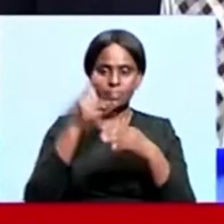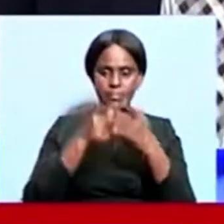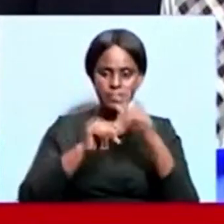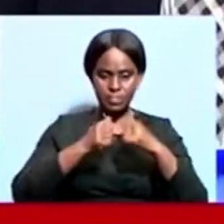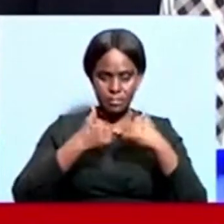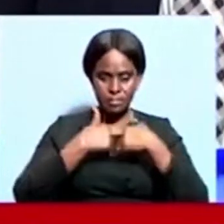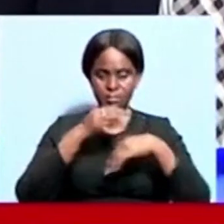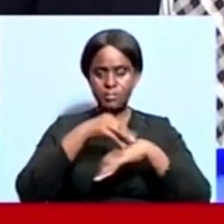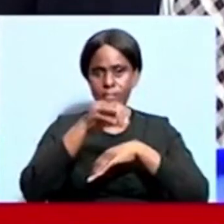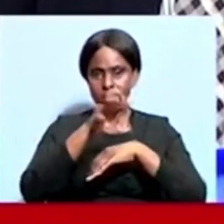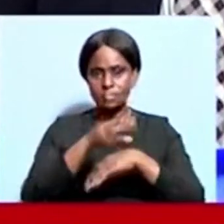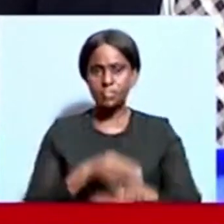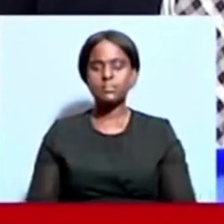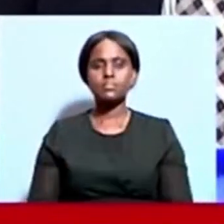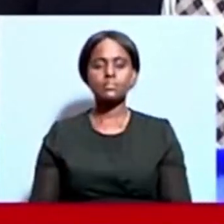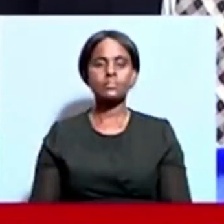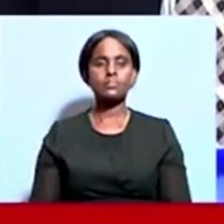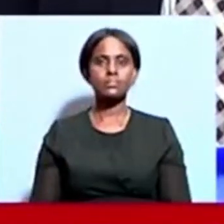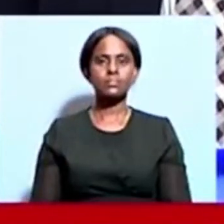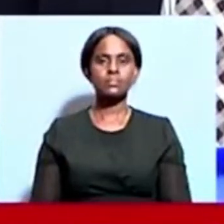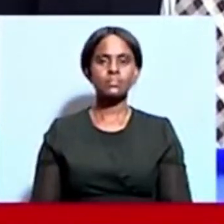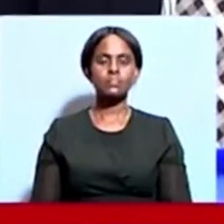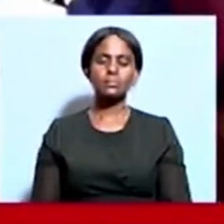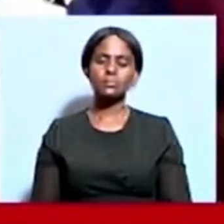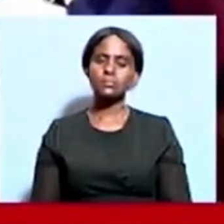been guided.